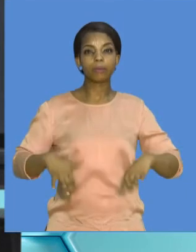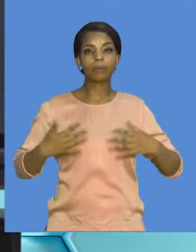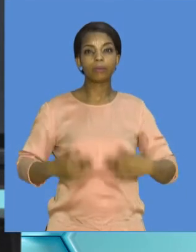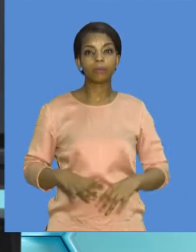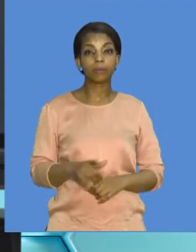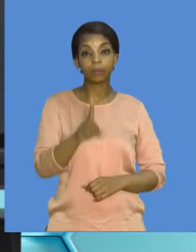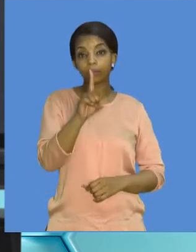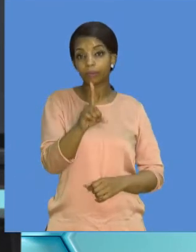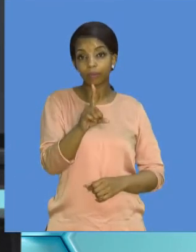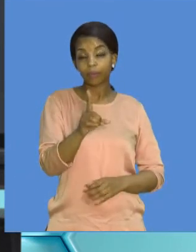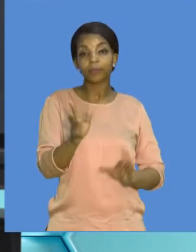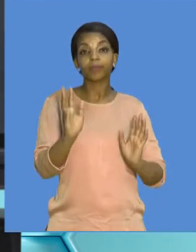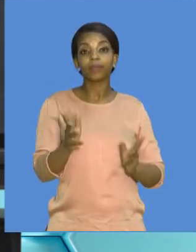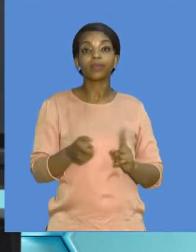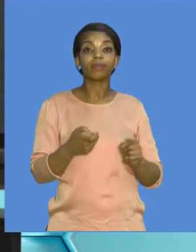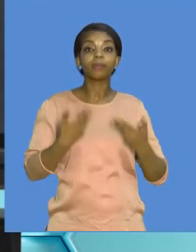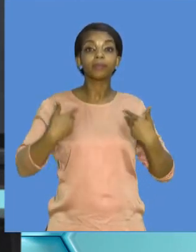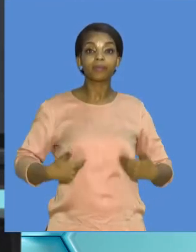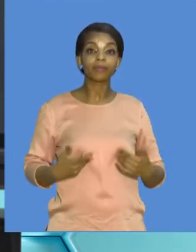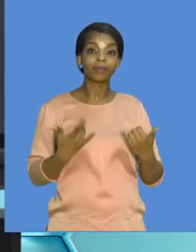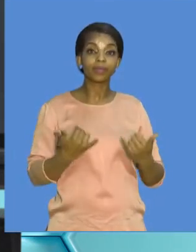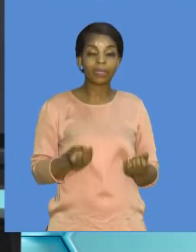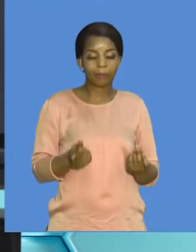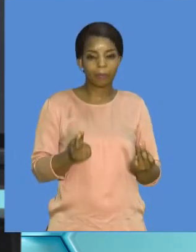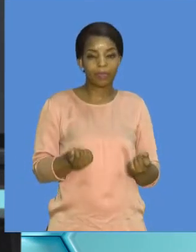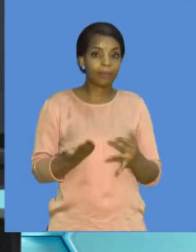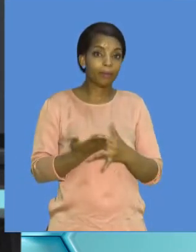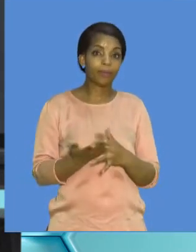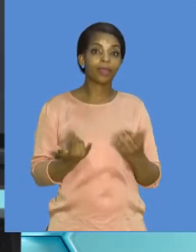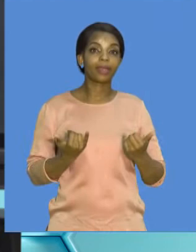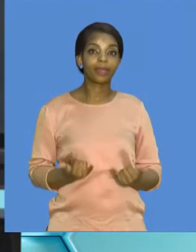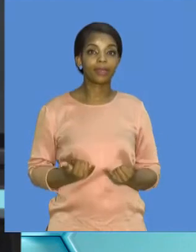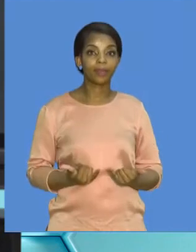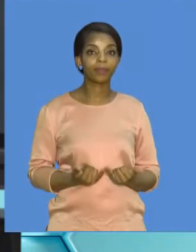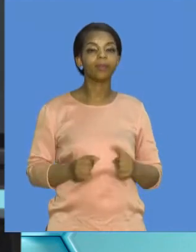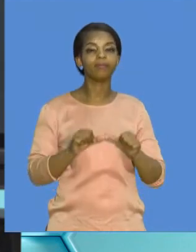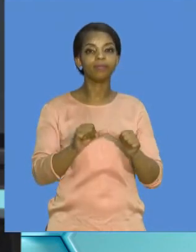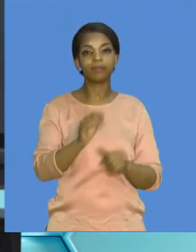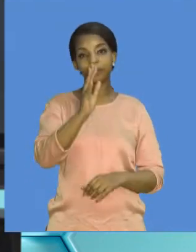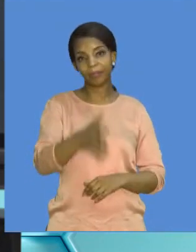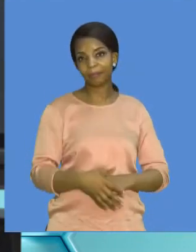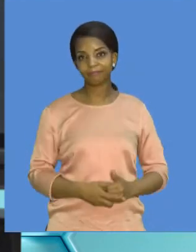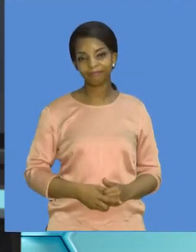that's all from me for now. Let's just quickly go to an ad break and we'll be back with some more. Stay tuned.